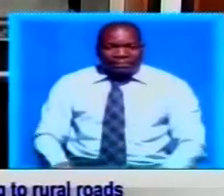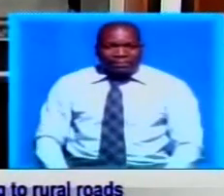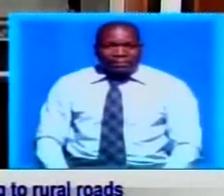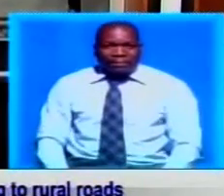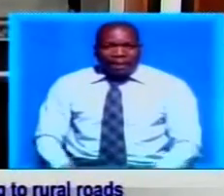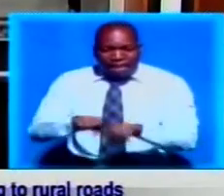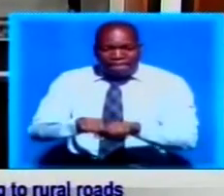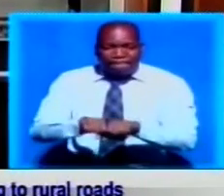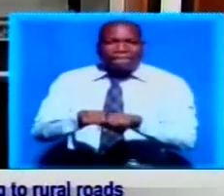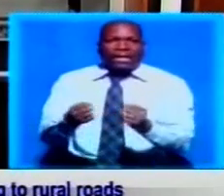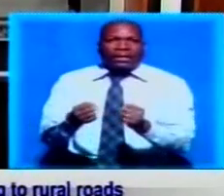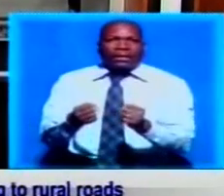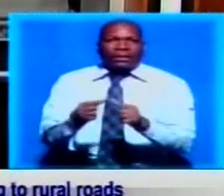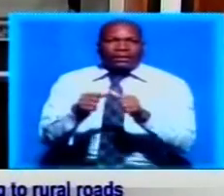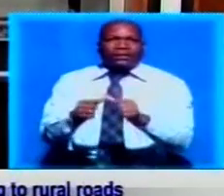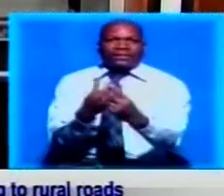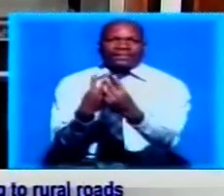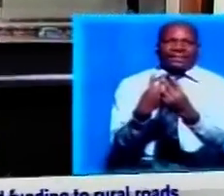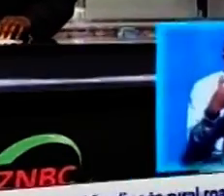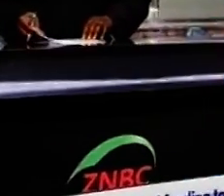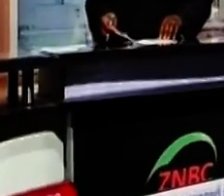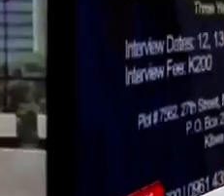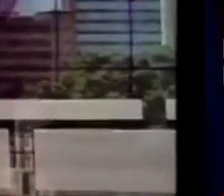We take another commercial break. Stay tuned.